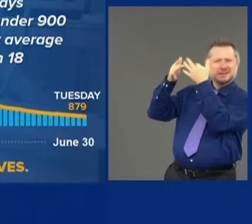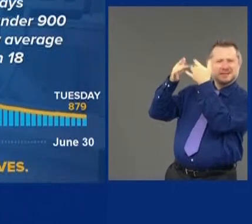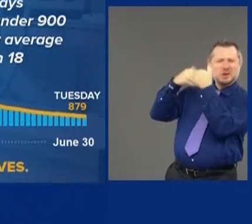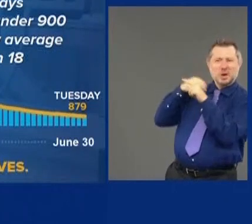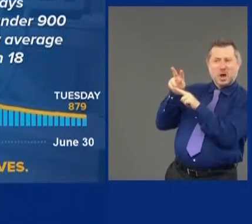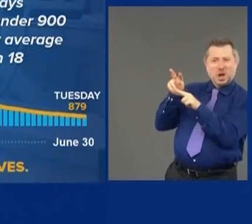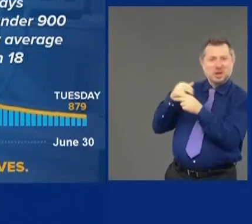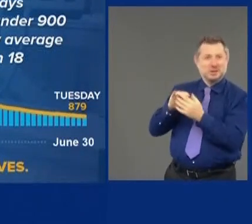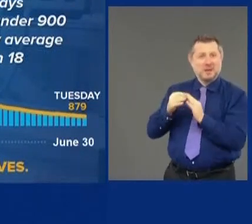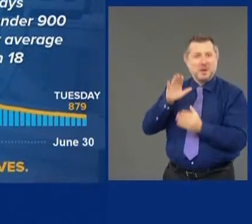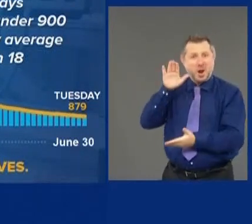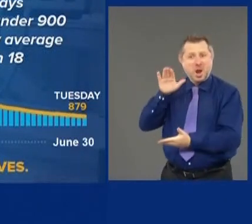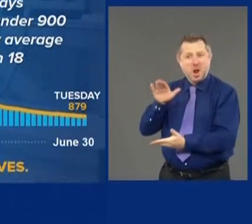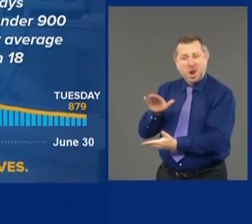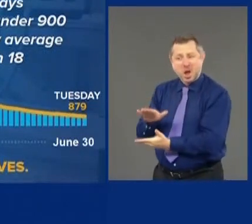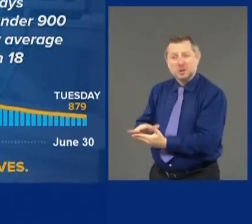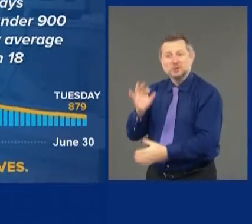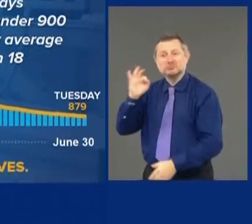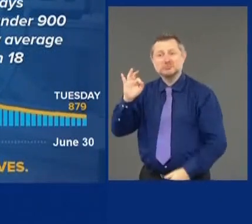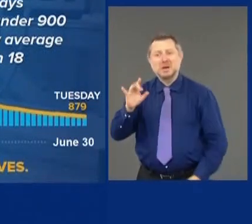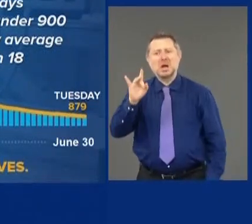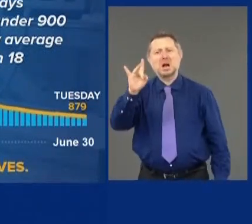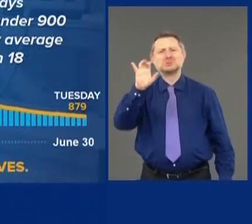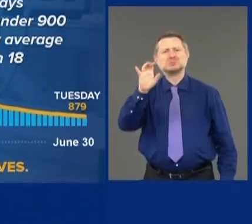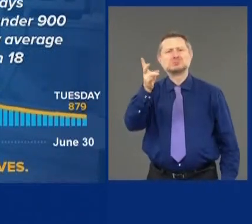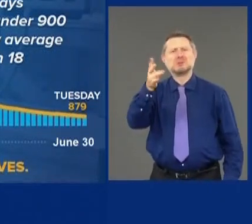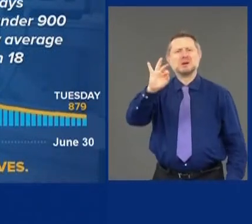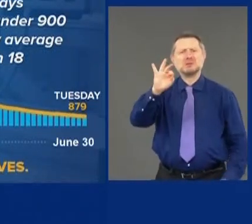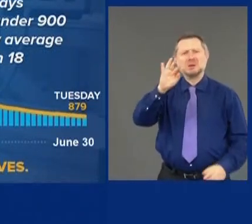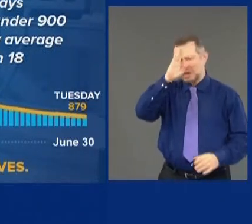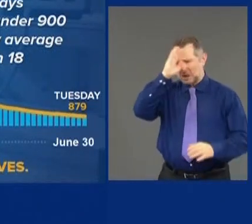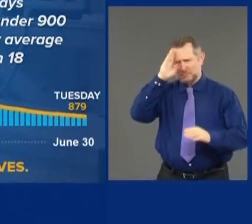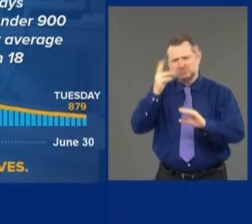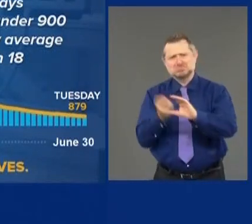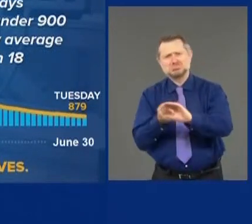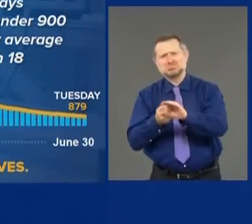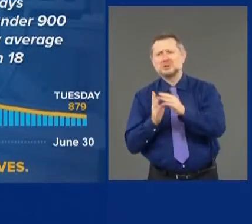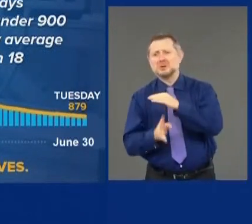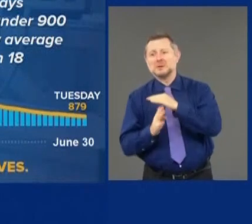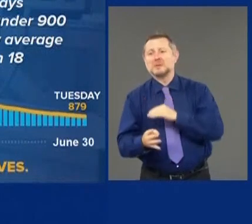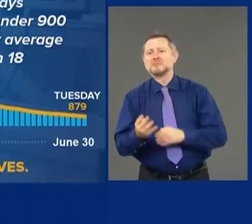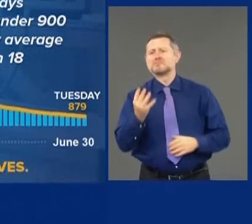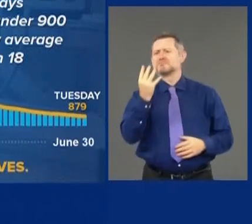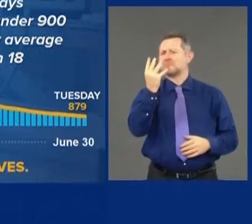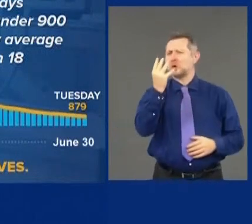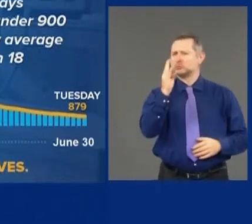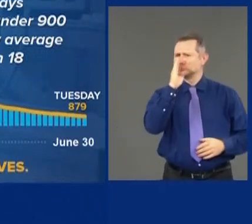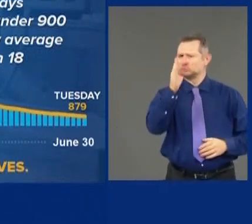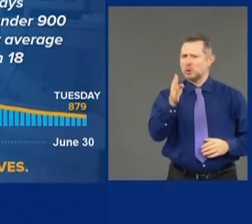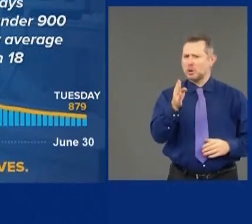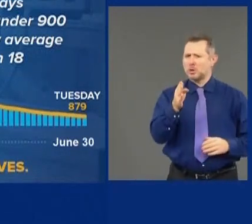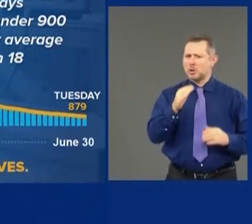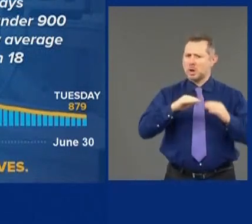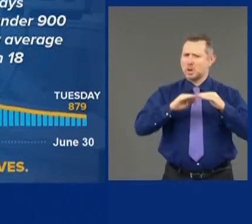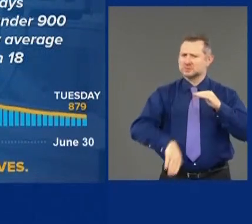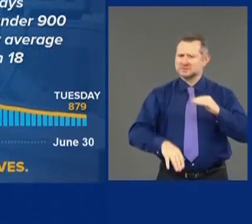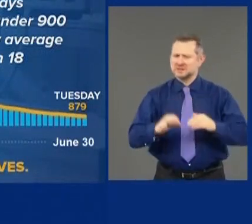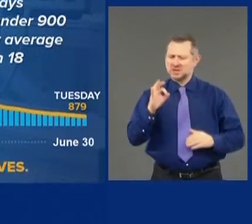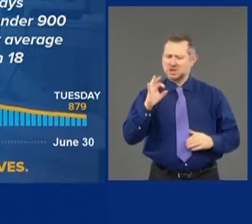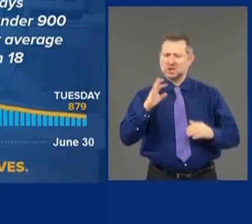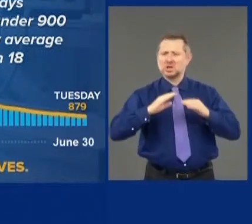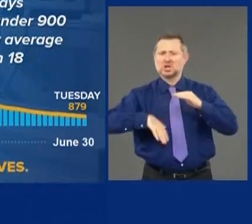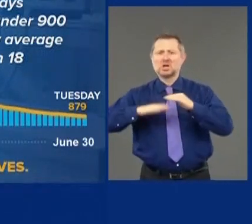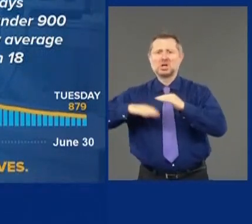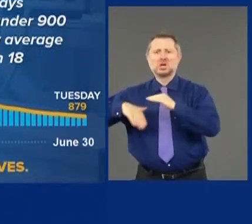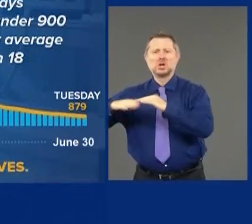they're still great. 879 hospitalizations, that's 4 straight days under 900, lowest 5-day average